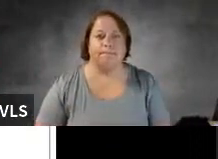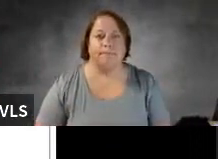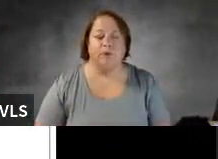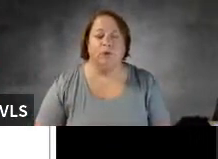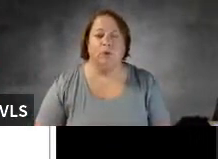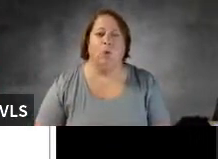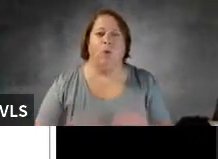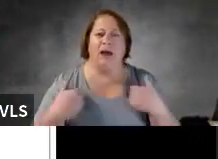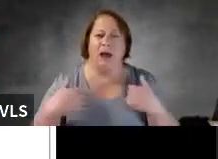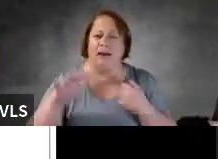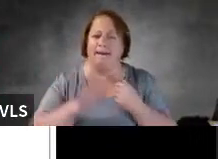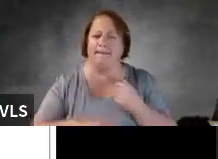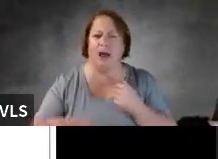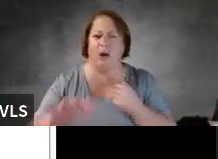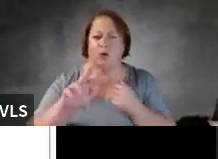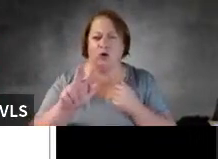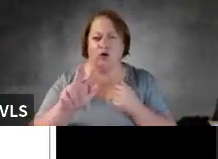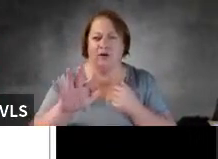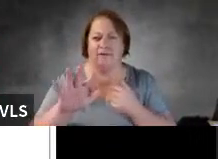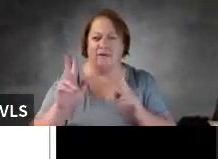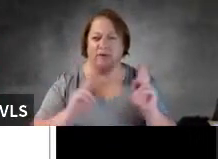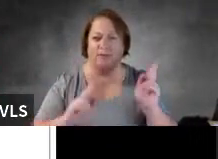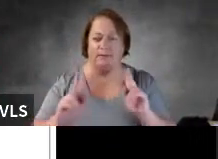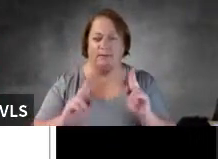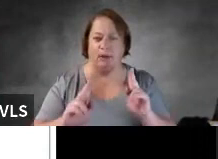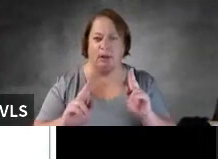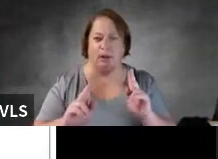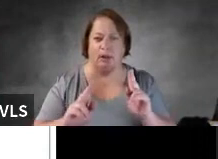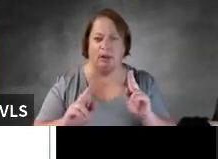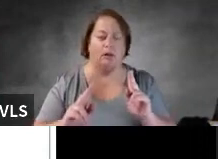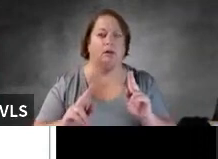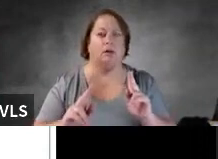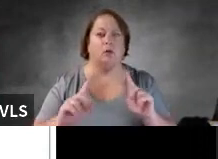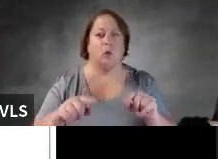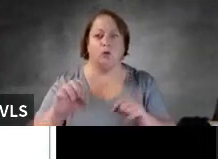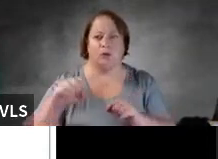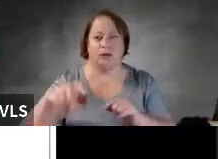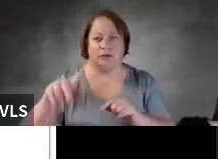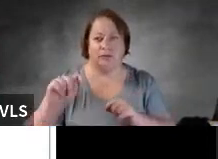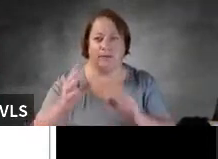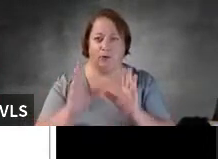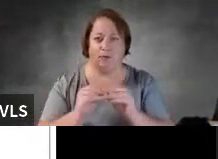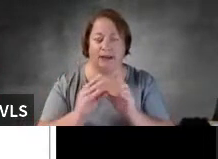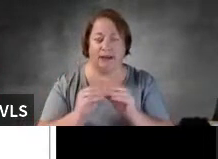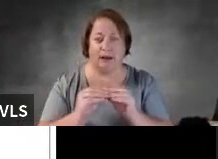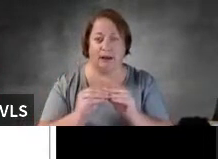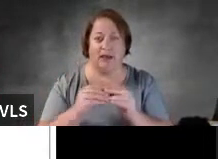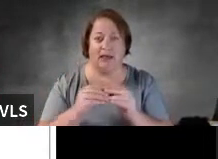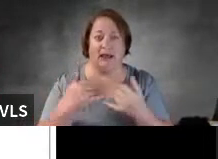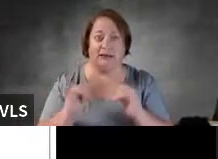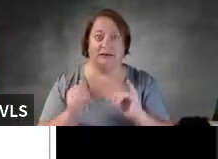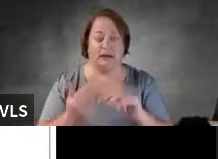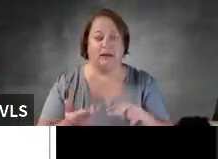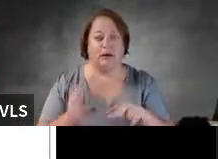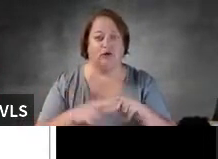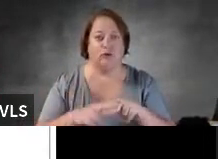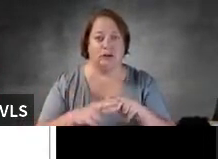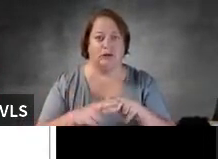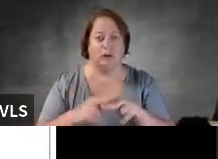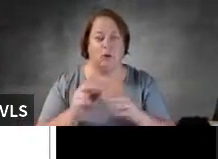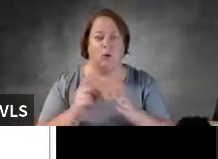we had about 35 people, I think, attending our September meeting, which is still an increase in